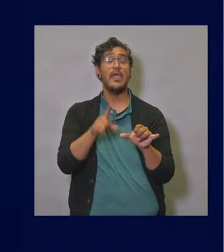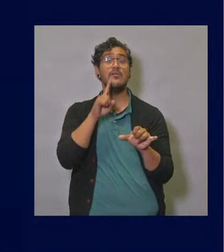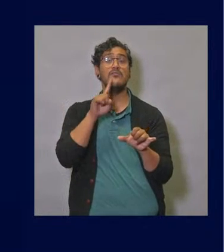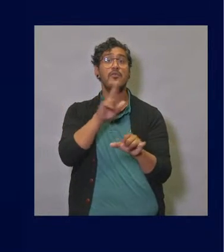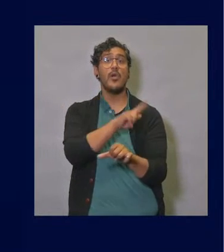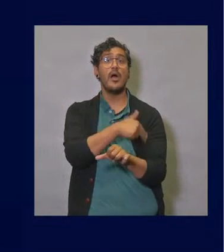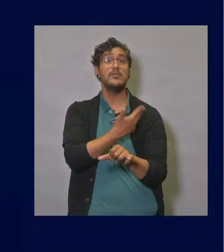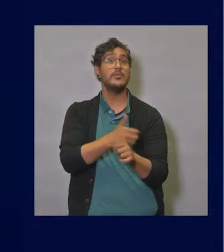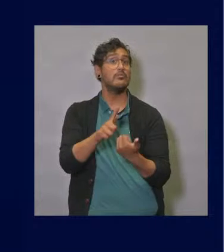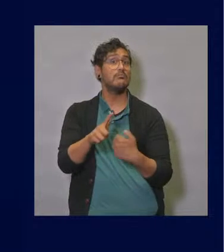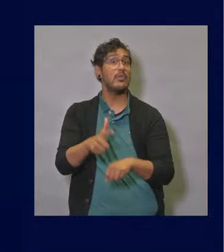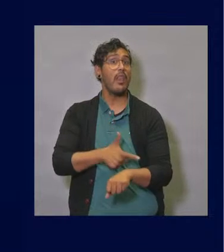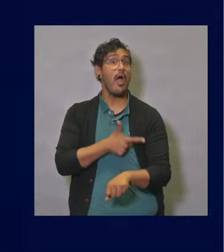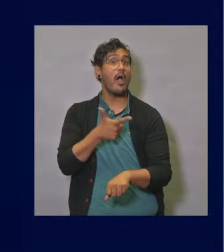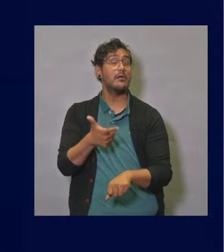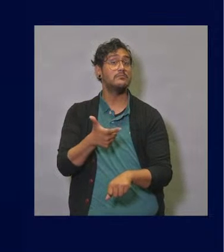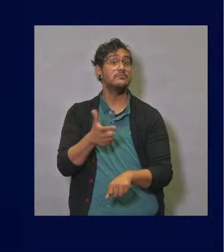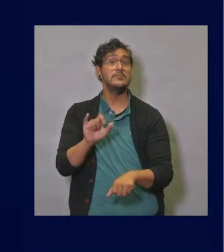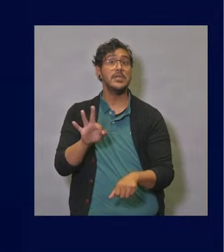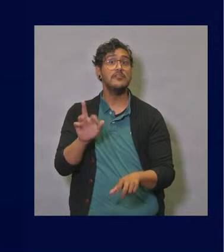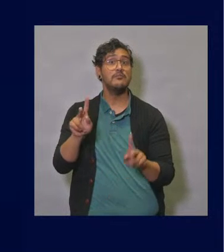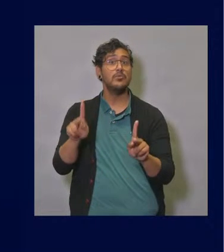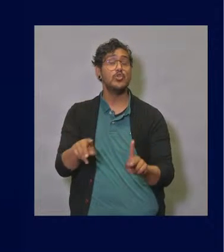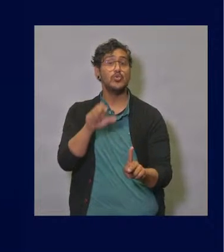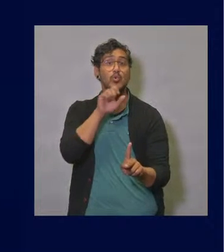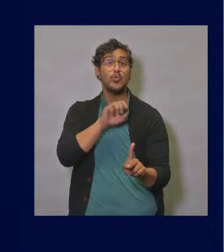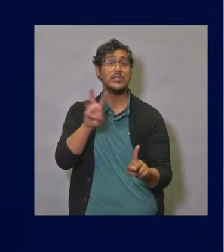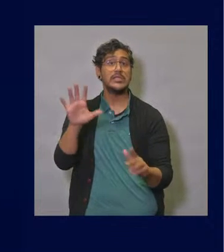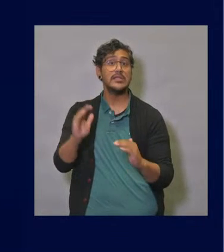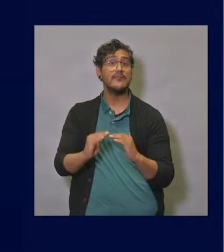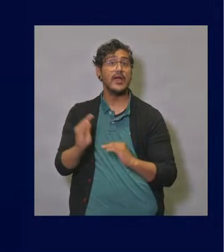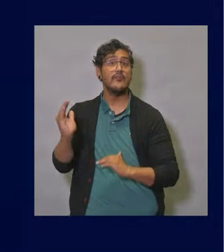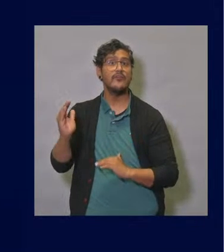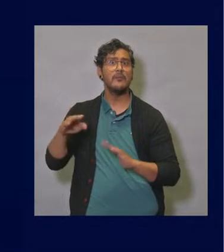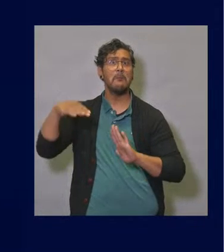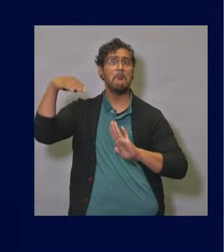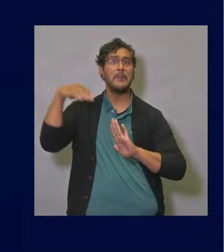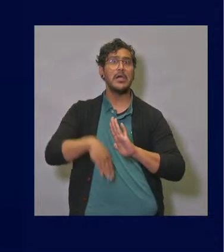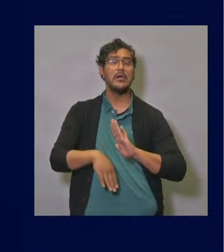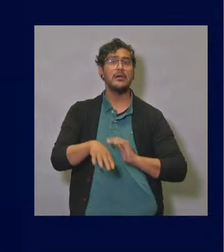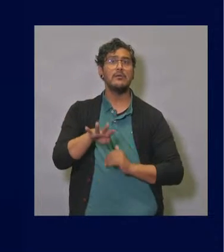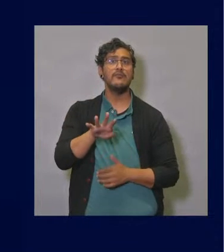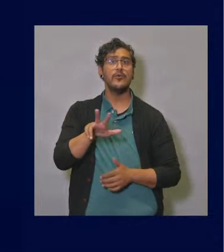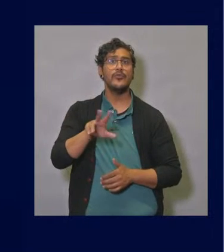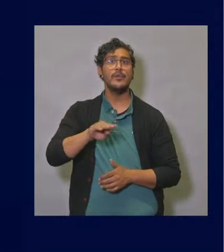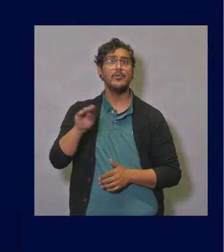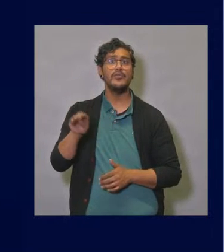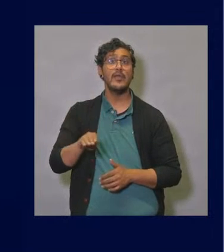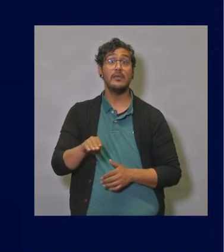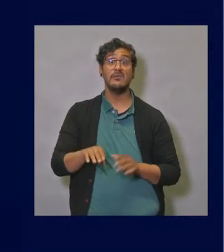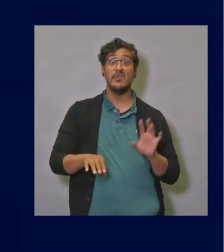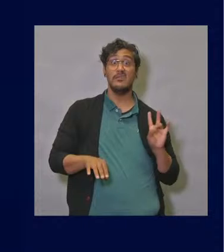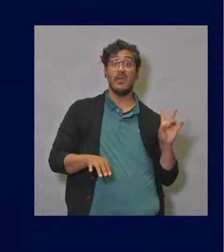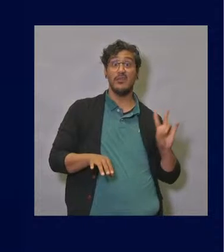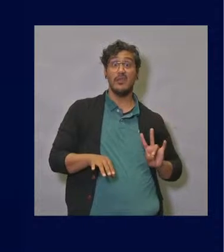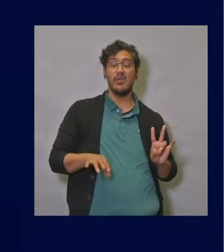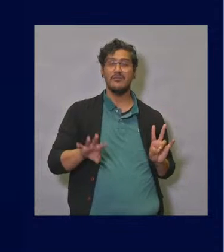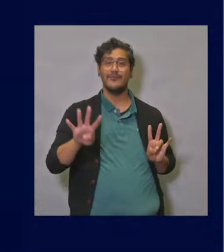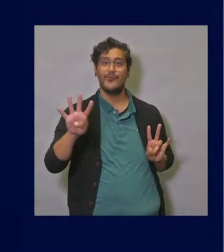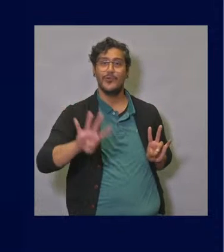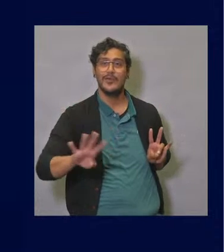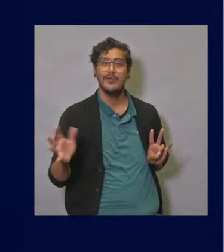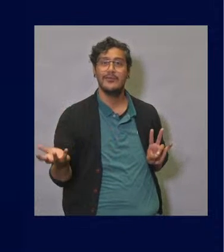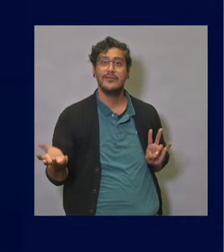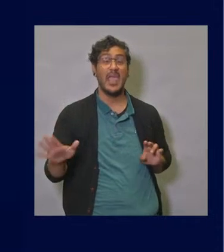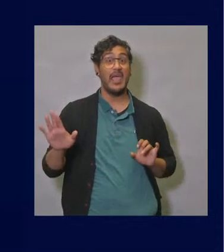cases among people 65 years and older dropped 43%, from 7 days to 4 days, while length of